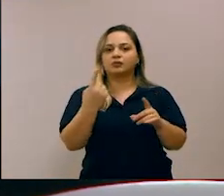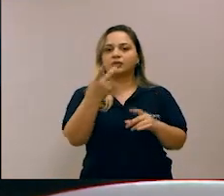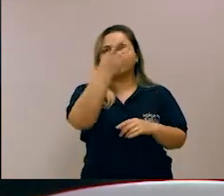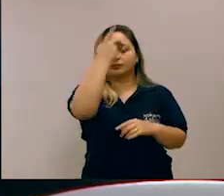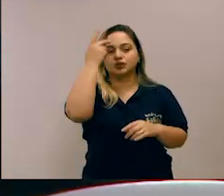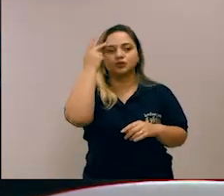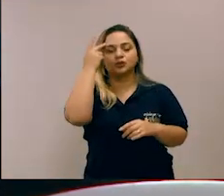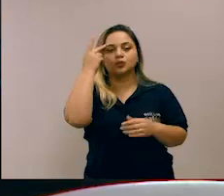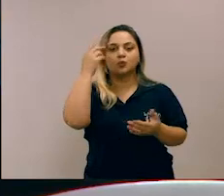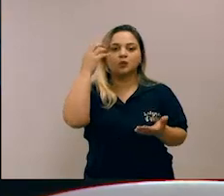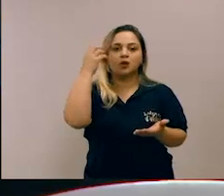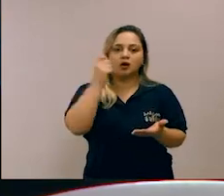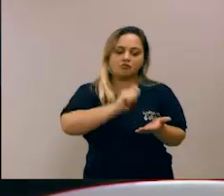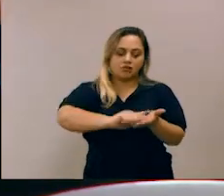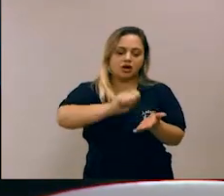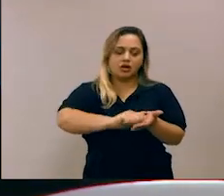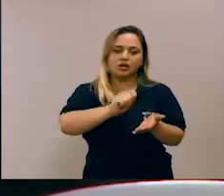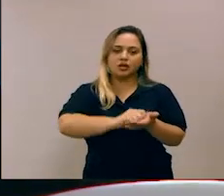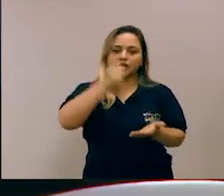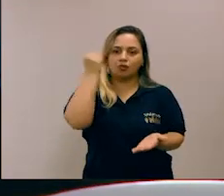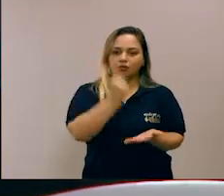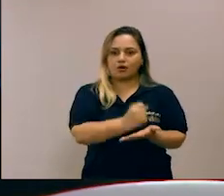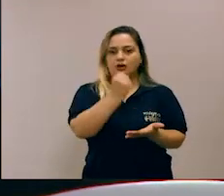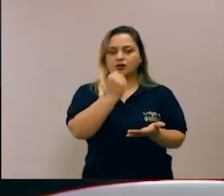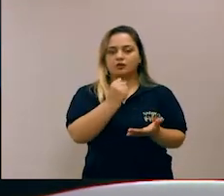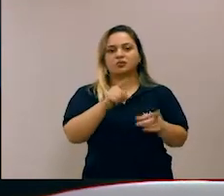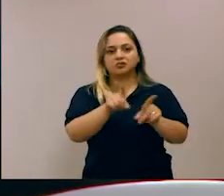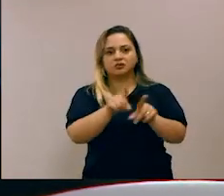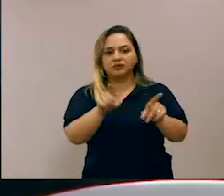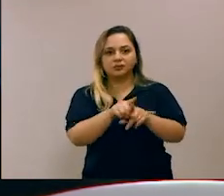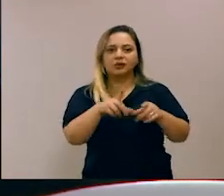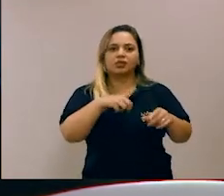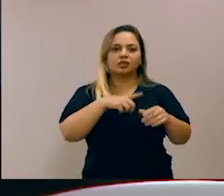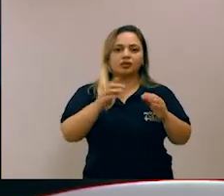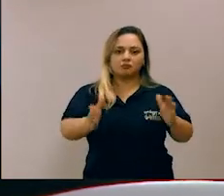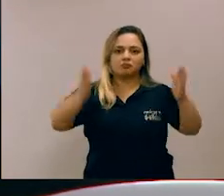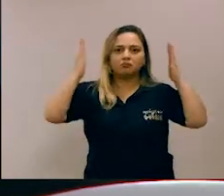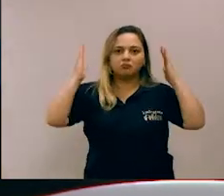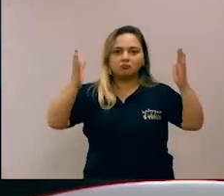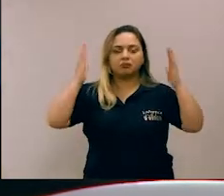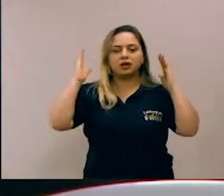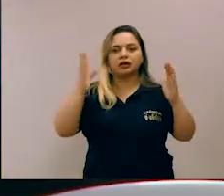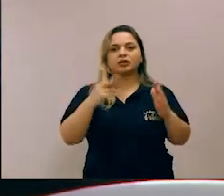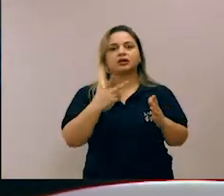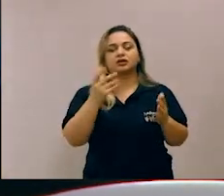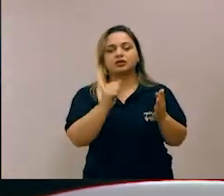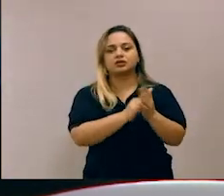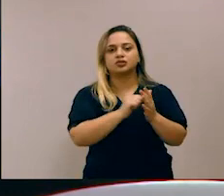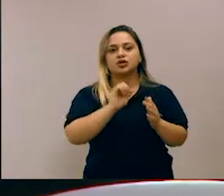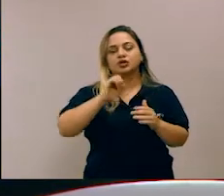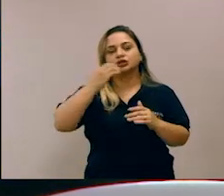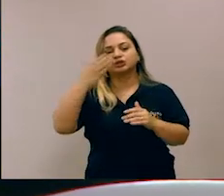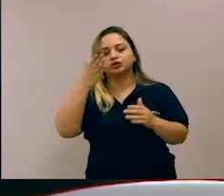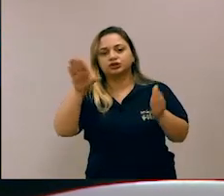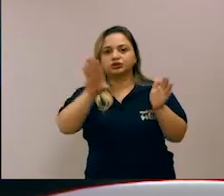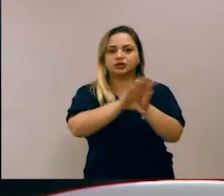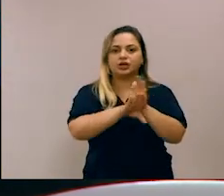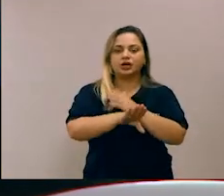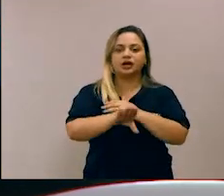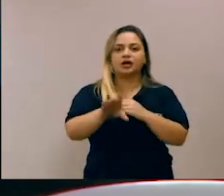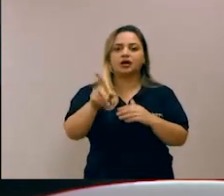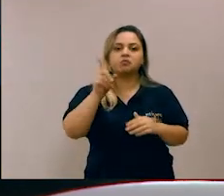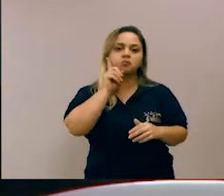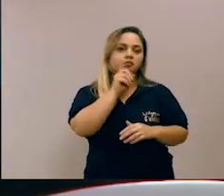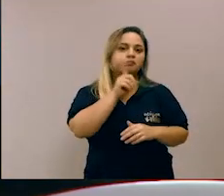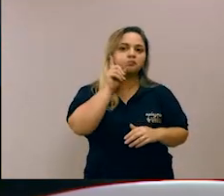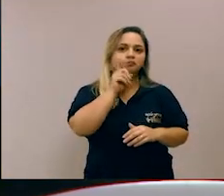have basically a person, a pen, a stamp, and a piece of paper, and